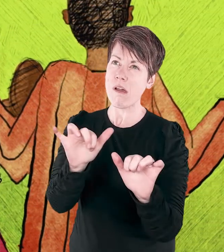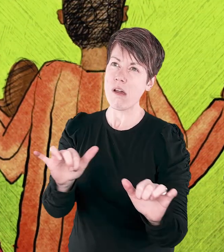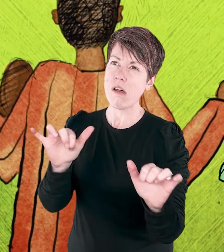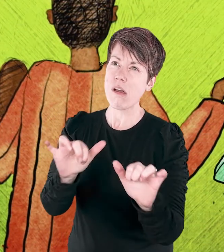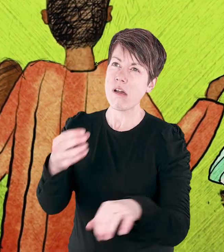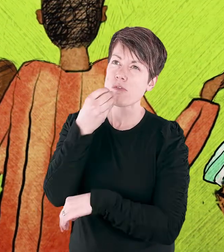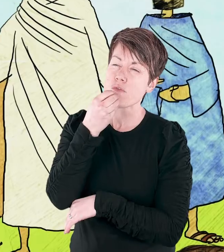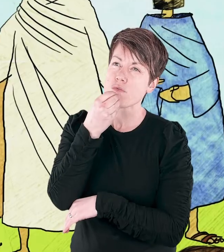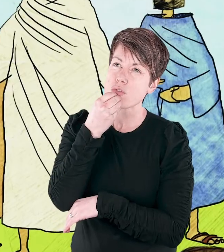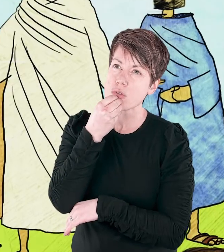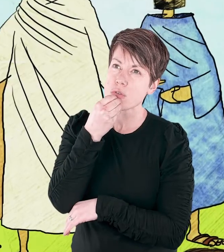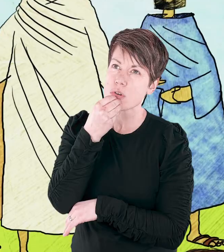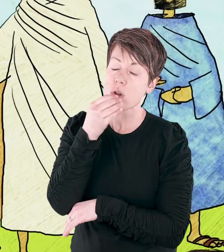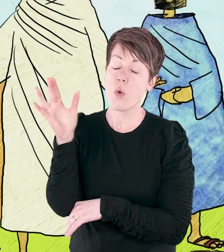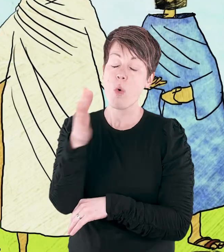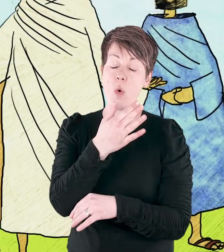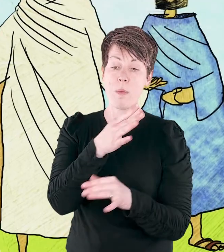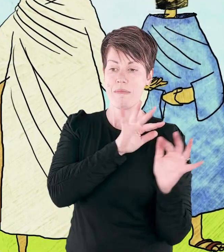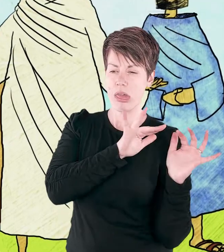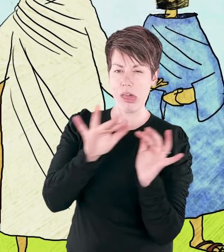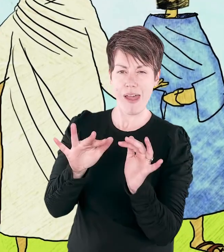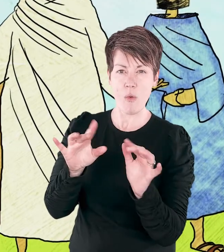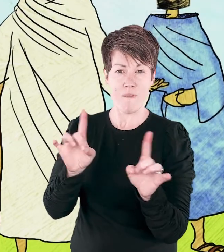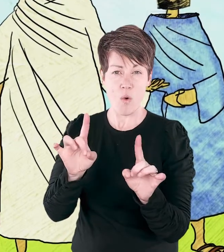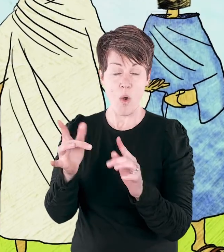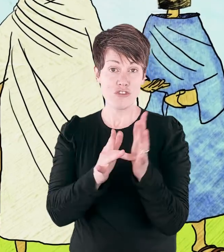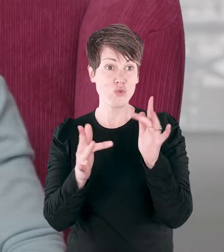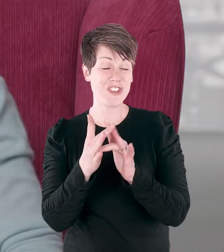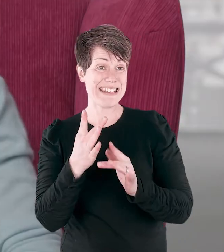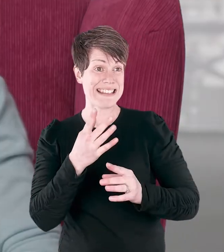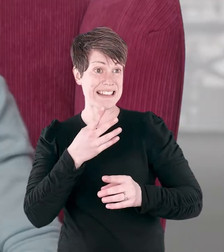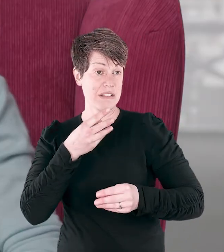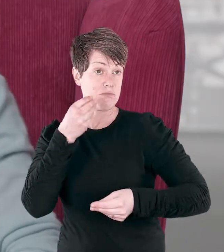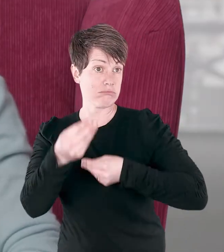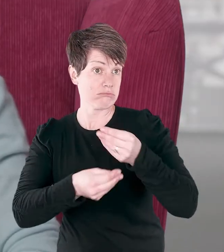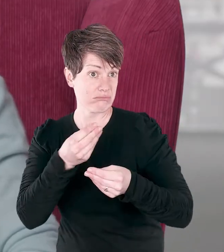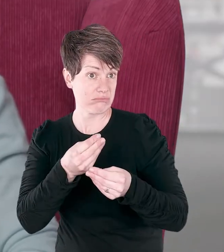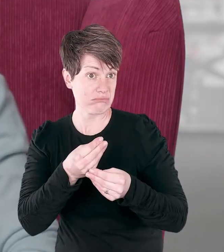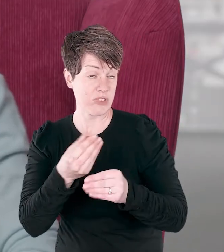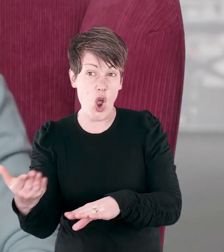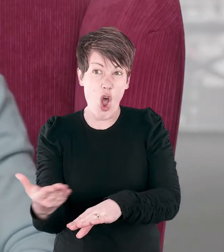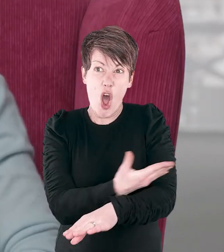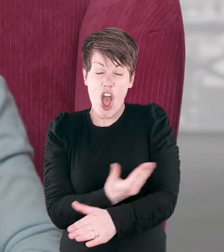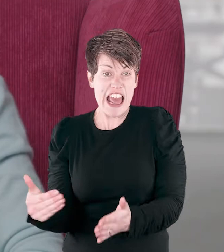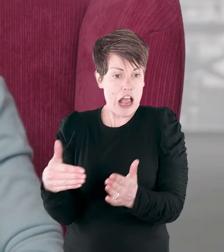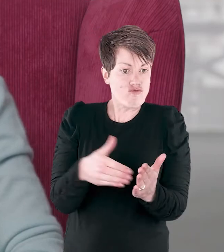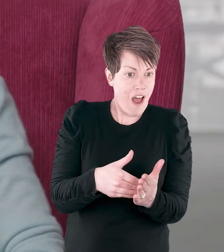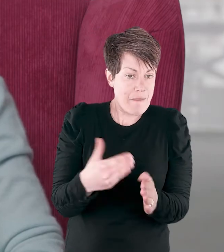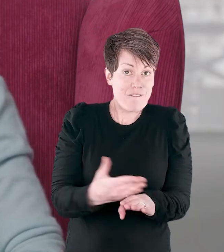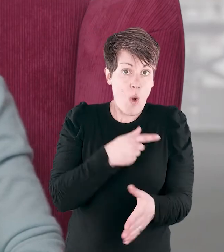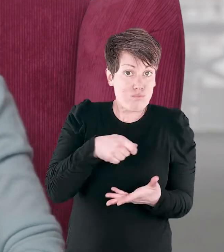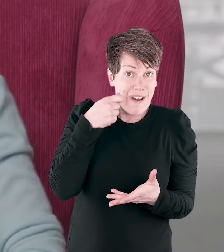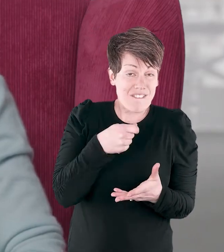dinner. They'd come to hear Jesus that day. They came before breakfast, stayed all